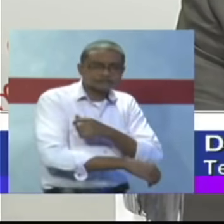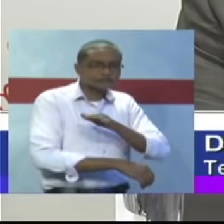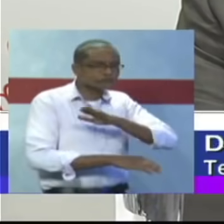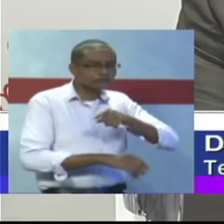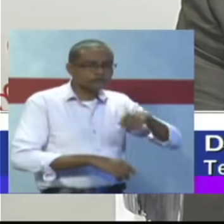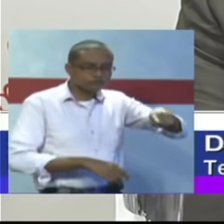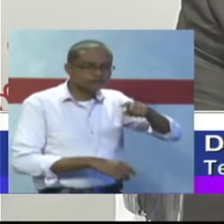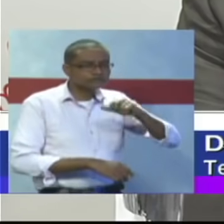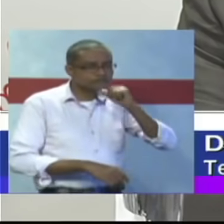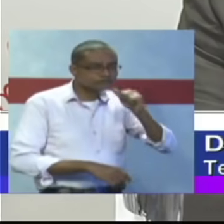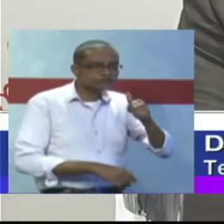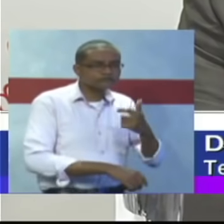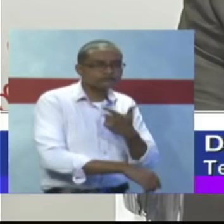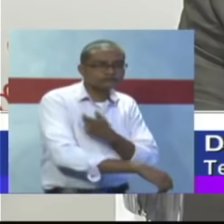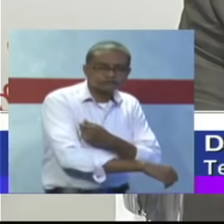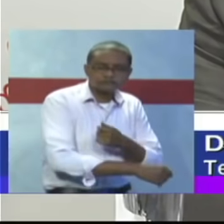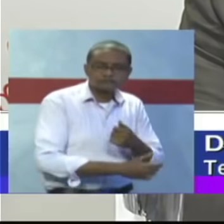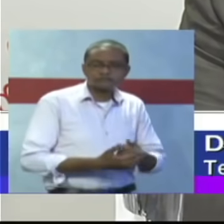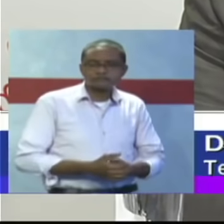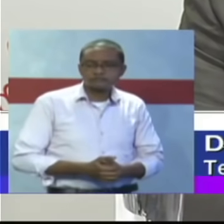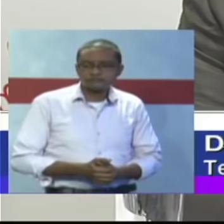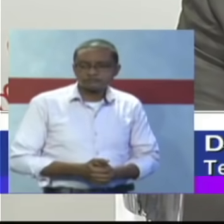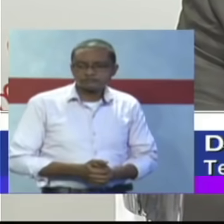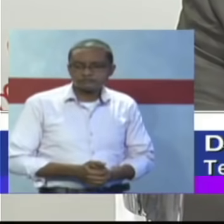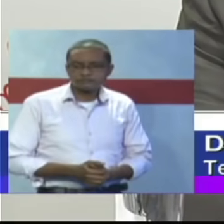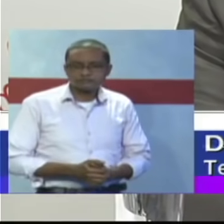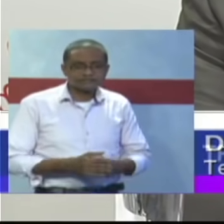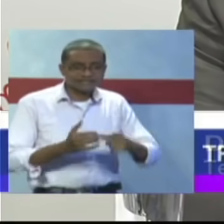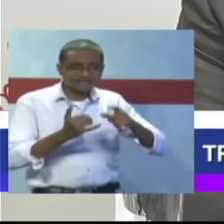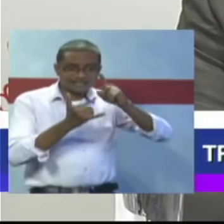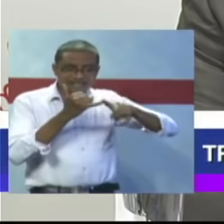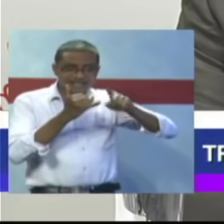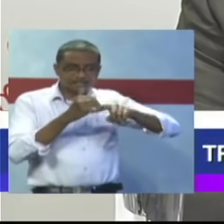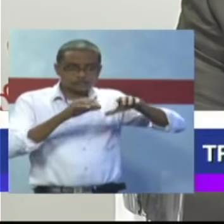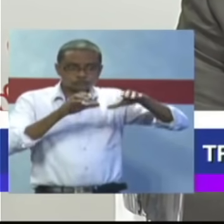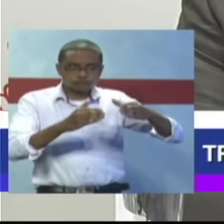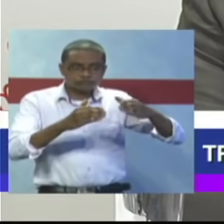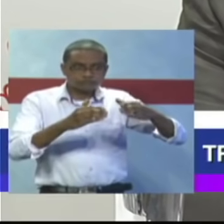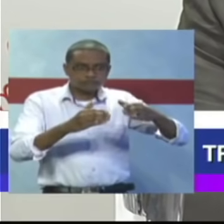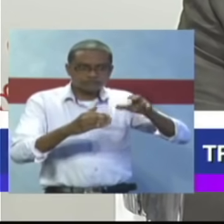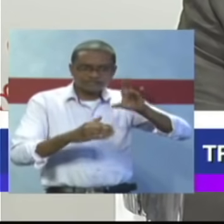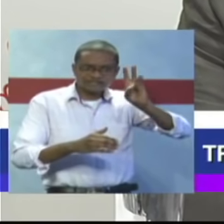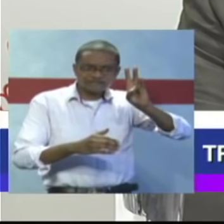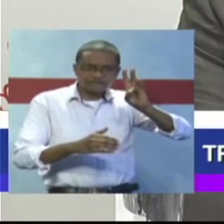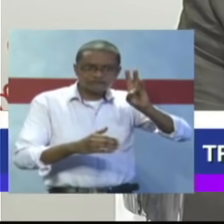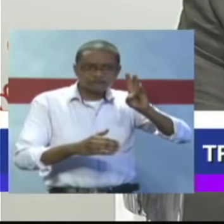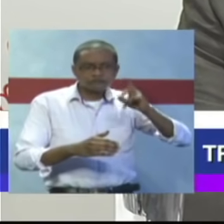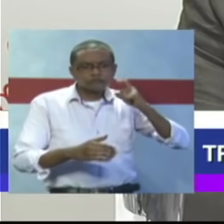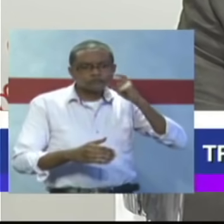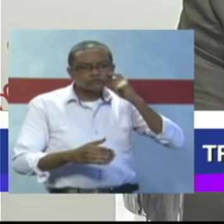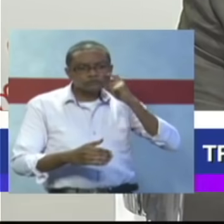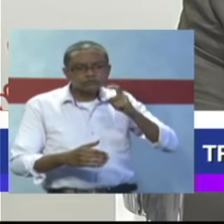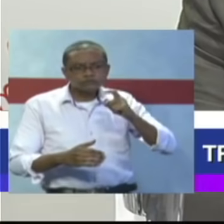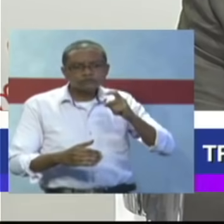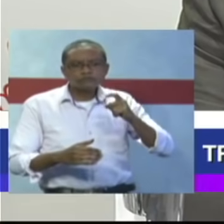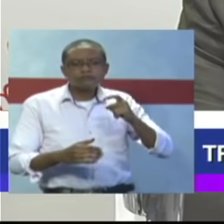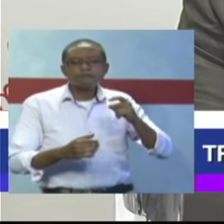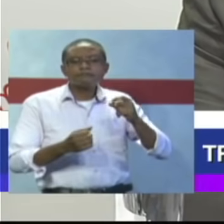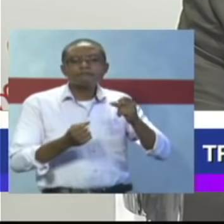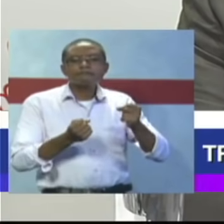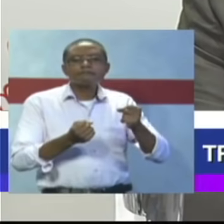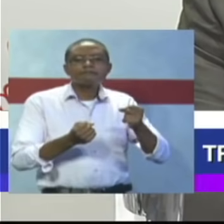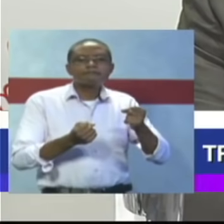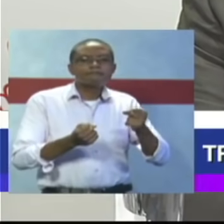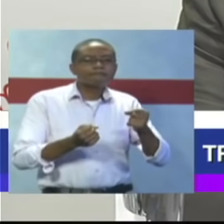unvaccinated, in the last set that we just had, a set of 7, what we would have found is that the cases, the majority of